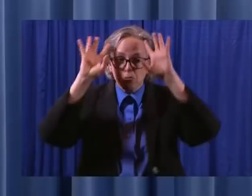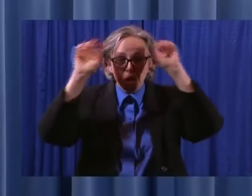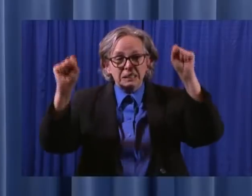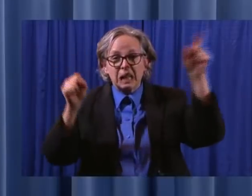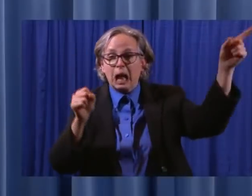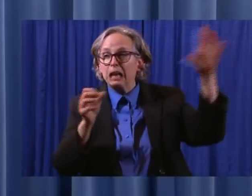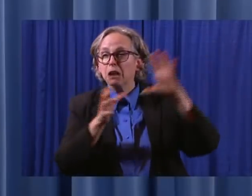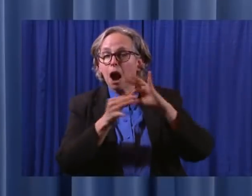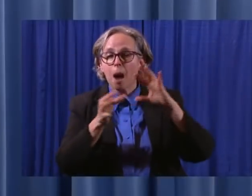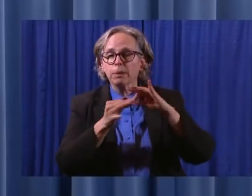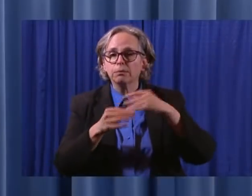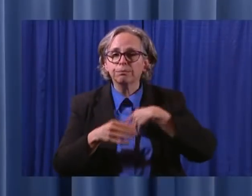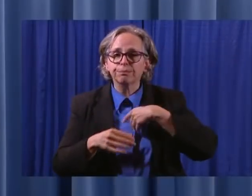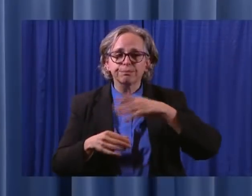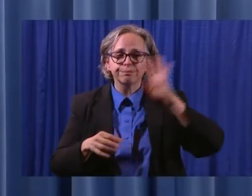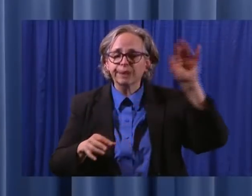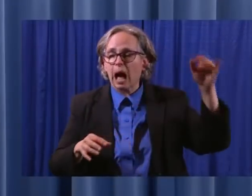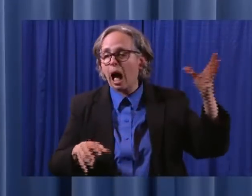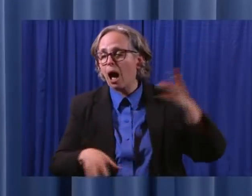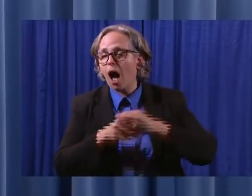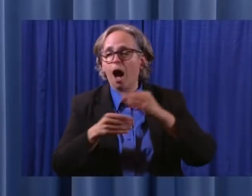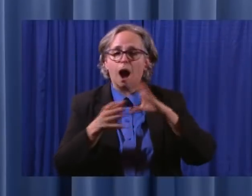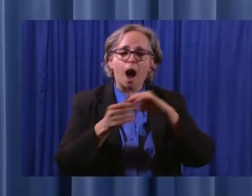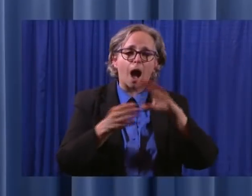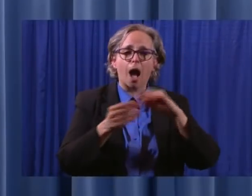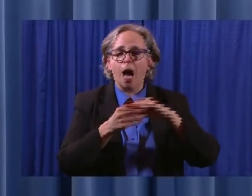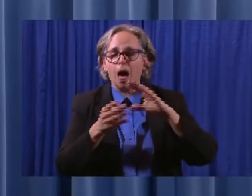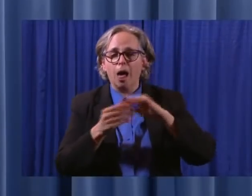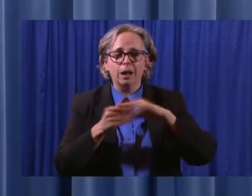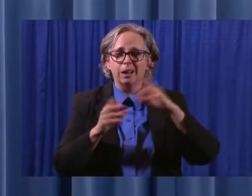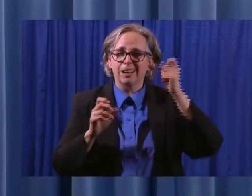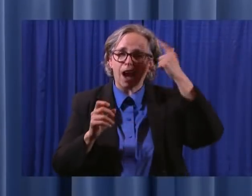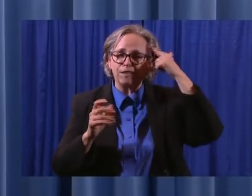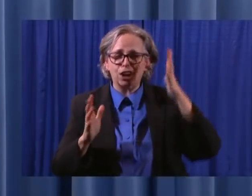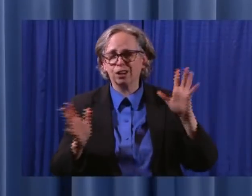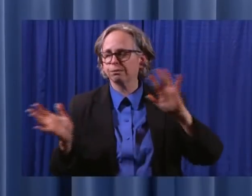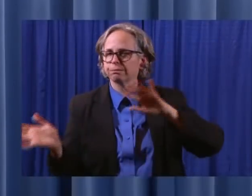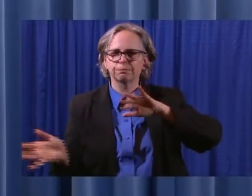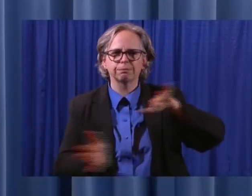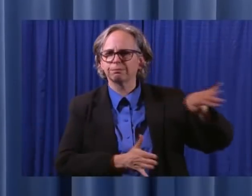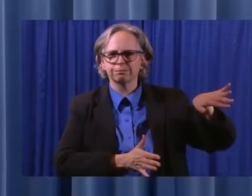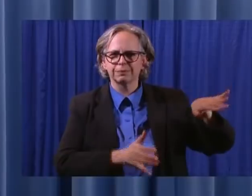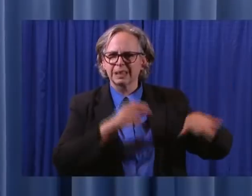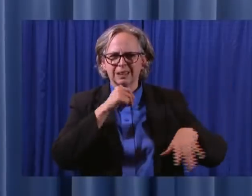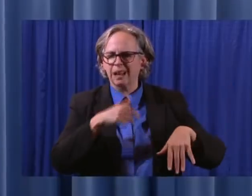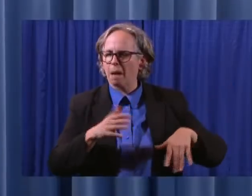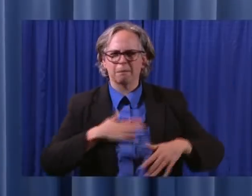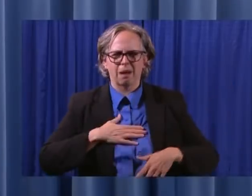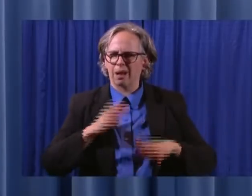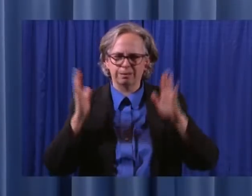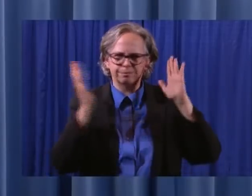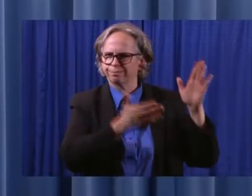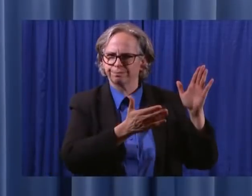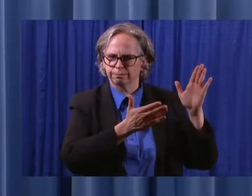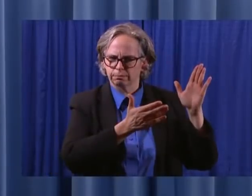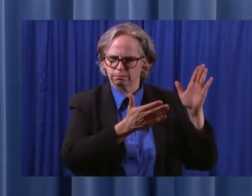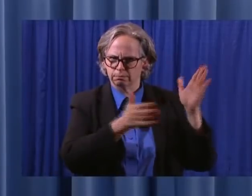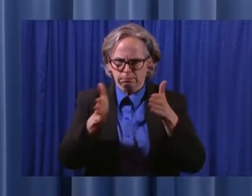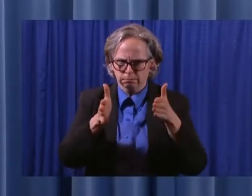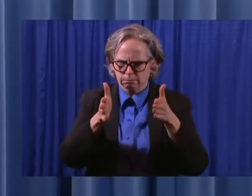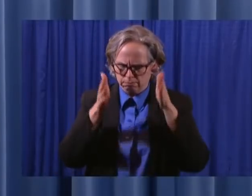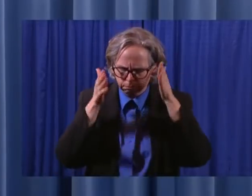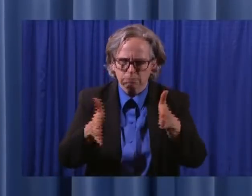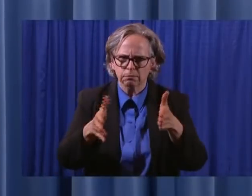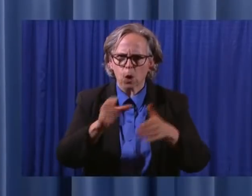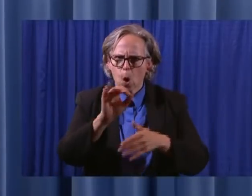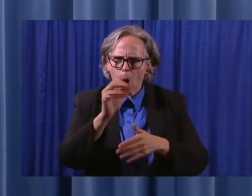comment about other governors. I could talk about That's not where my focus is. We have to get through this, and we have to stay focused.